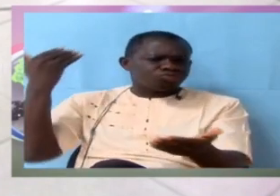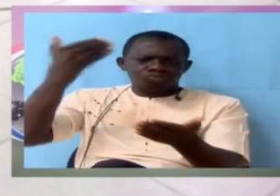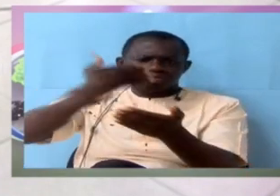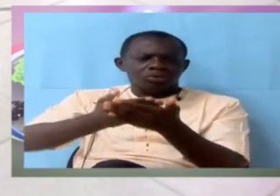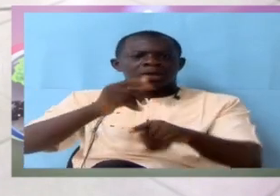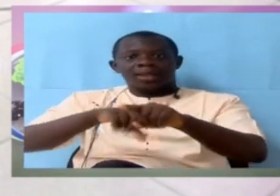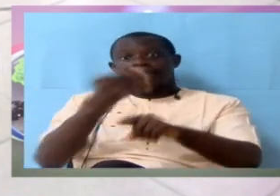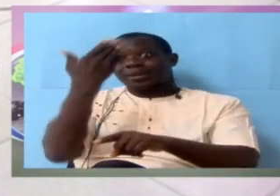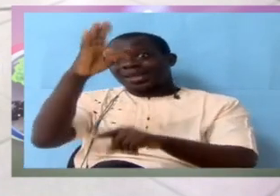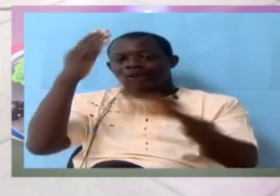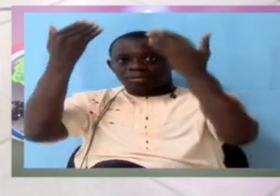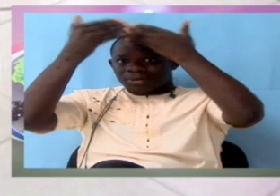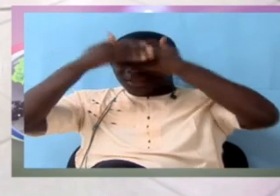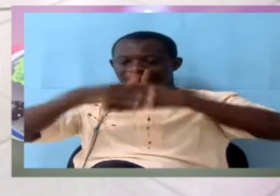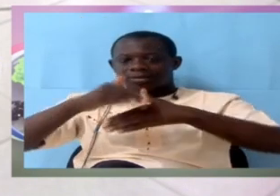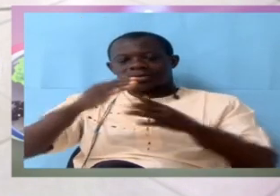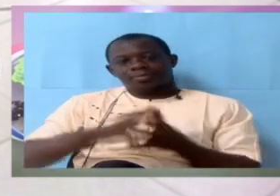night.